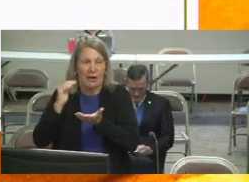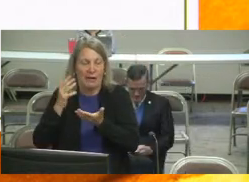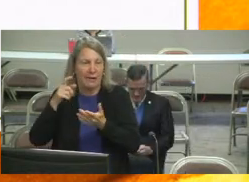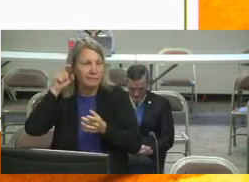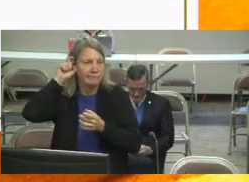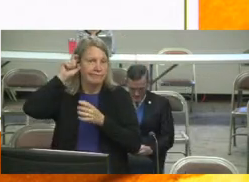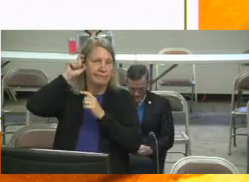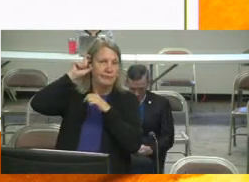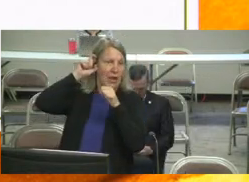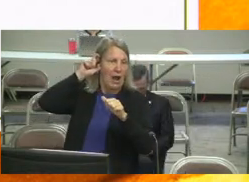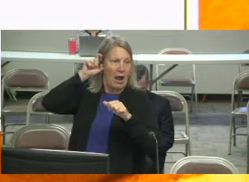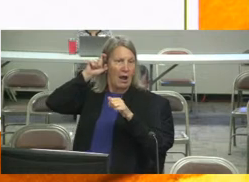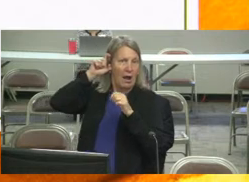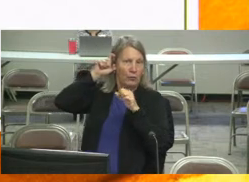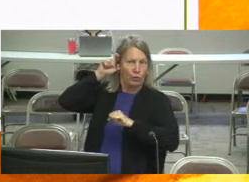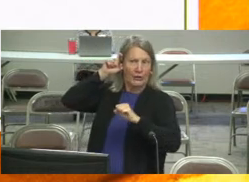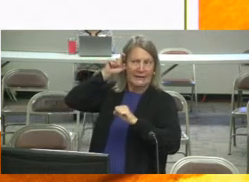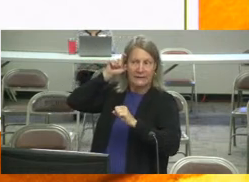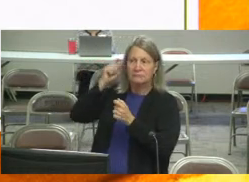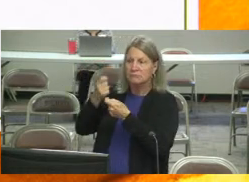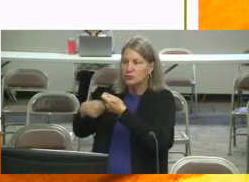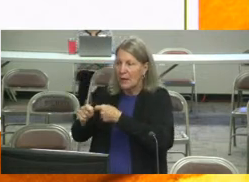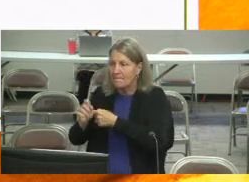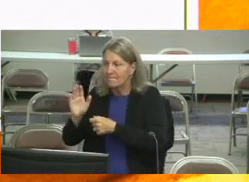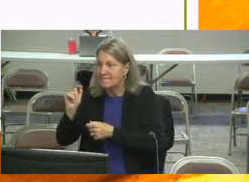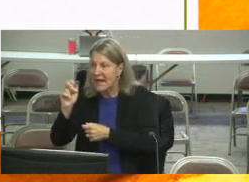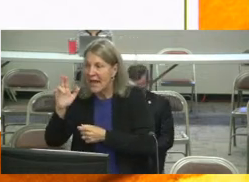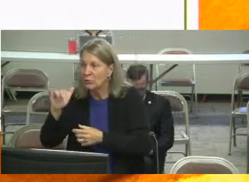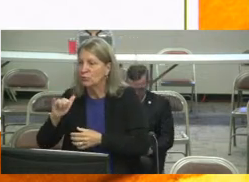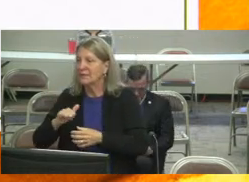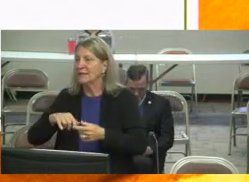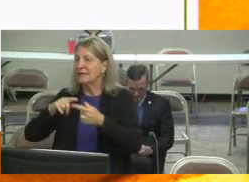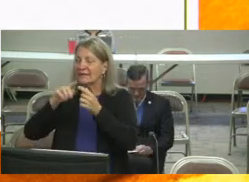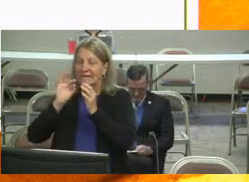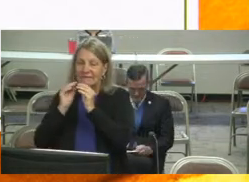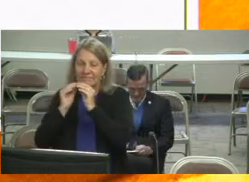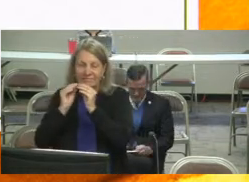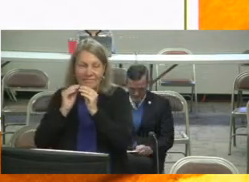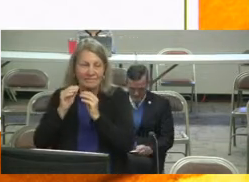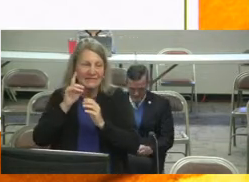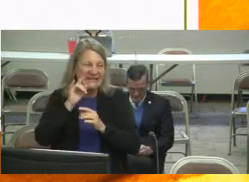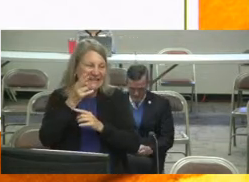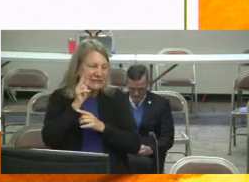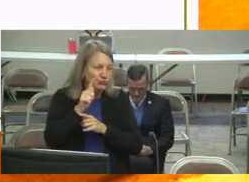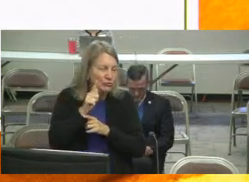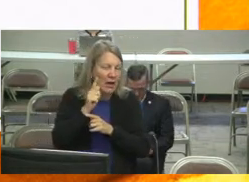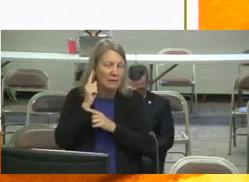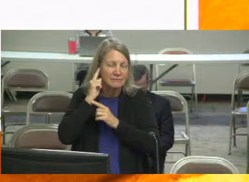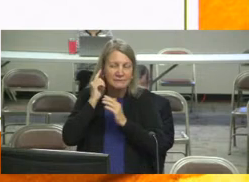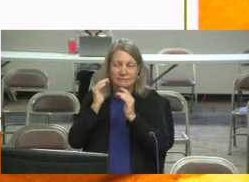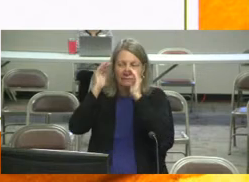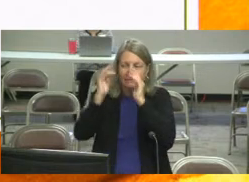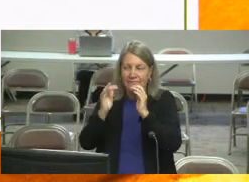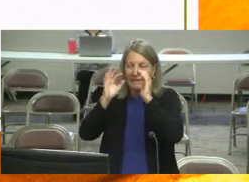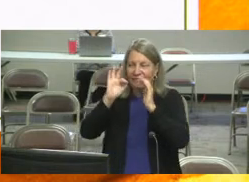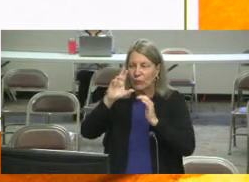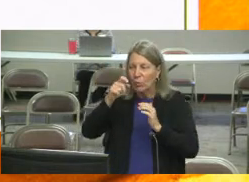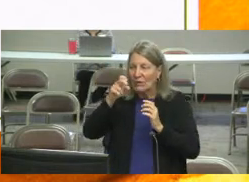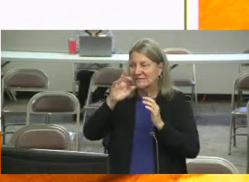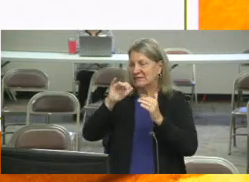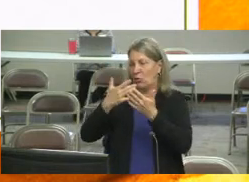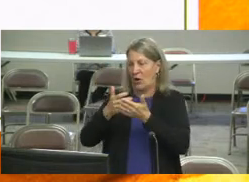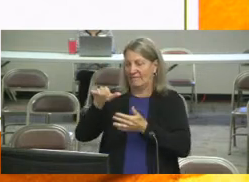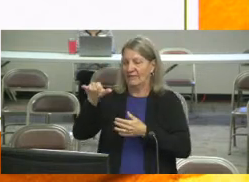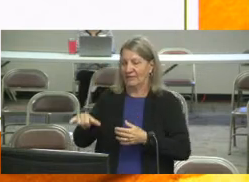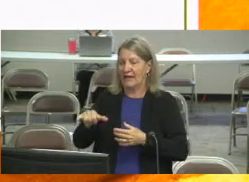troubleshoot if a child's amplification device is not working does it need a battery change is there some